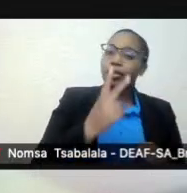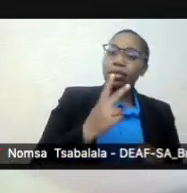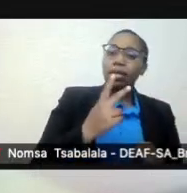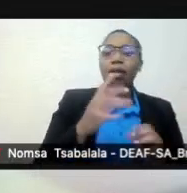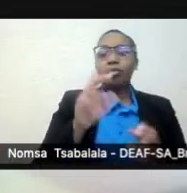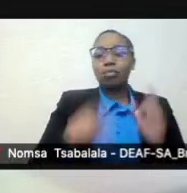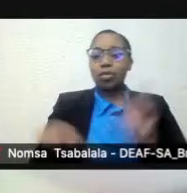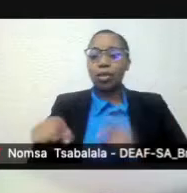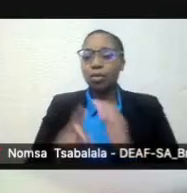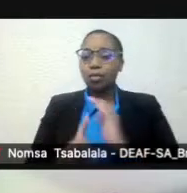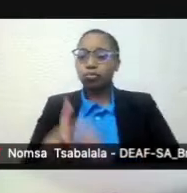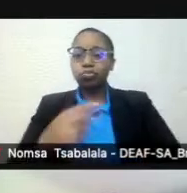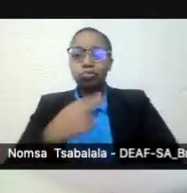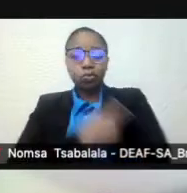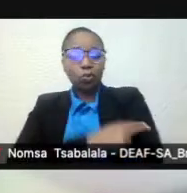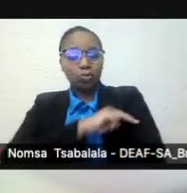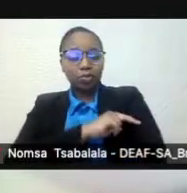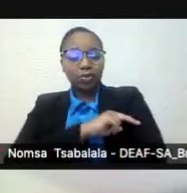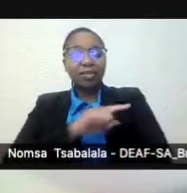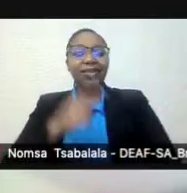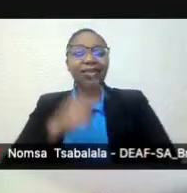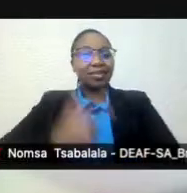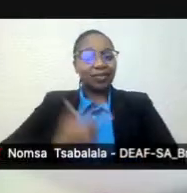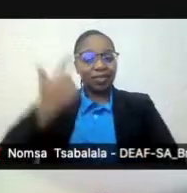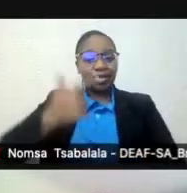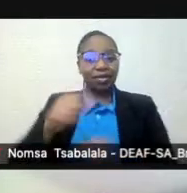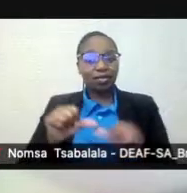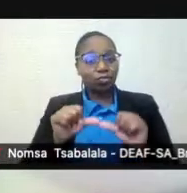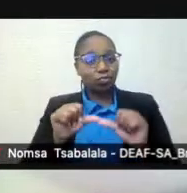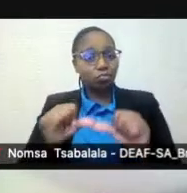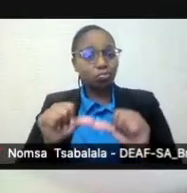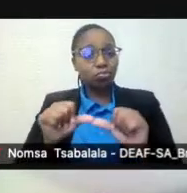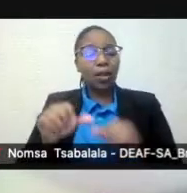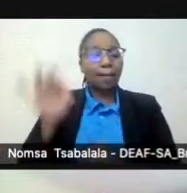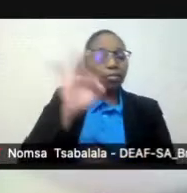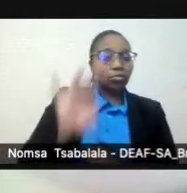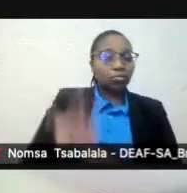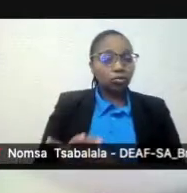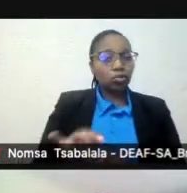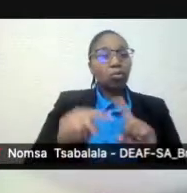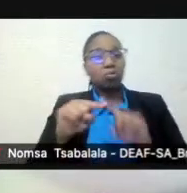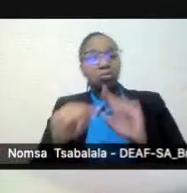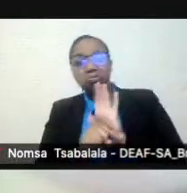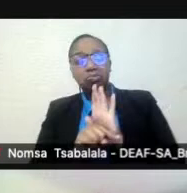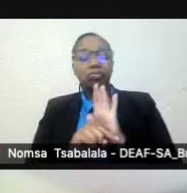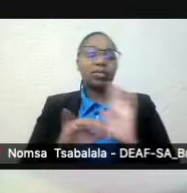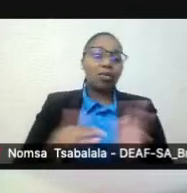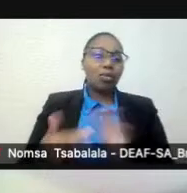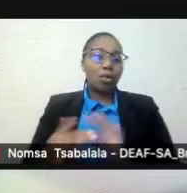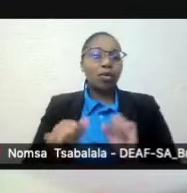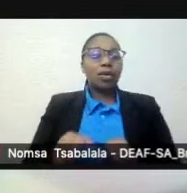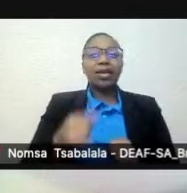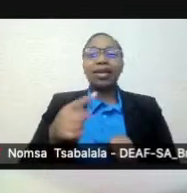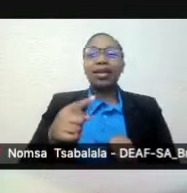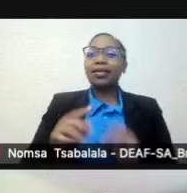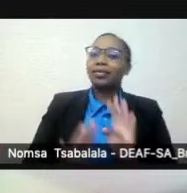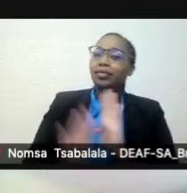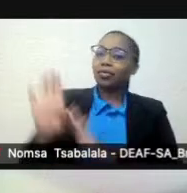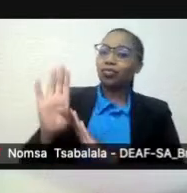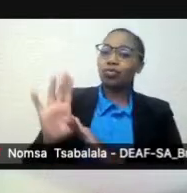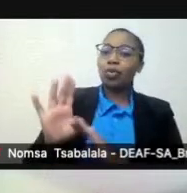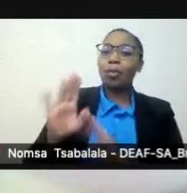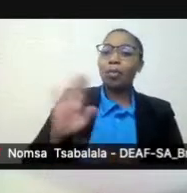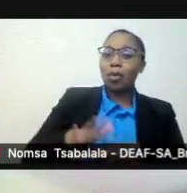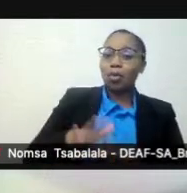and deaths in terms of the 7-day moving average. And to look at that and understand that rate of increase in more detail, on the right, you can